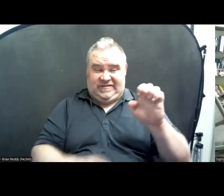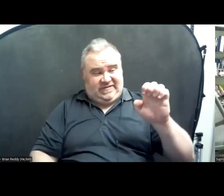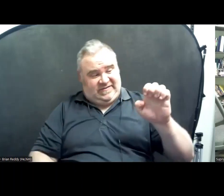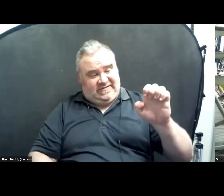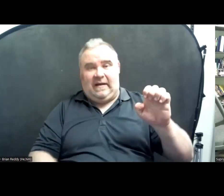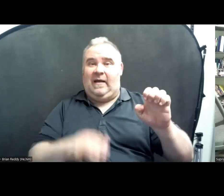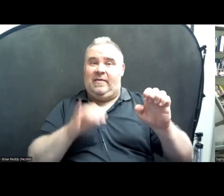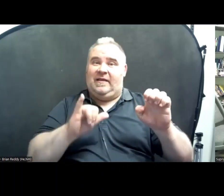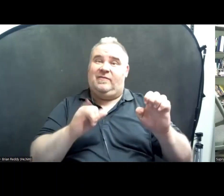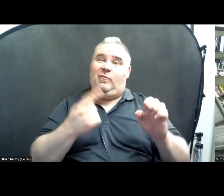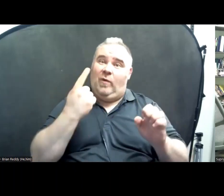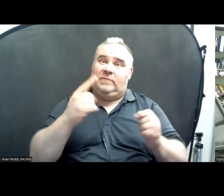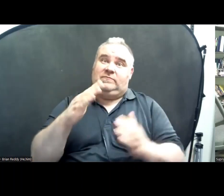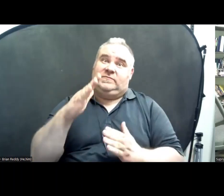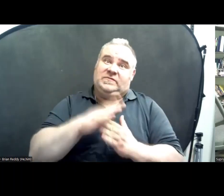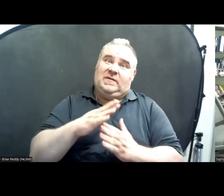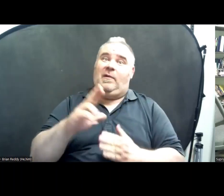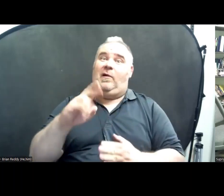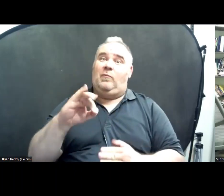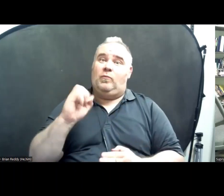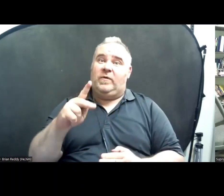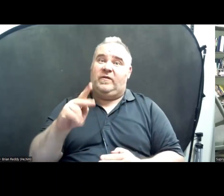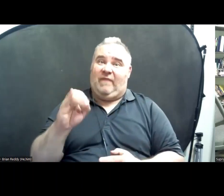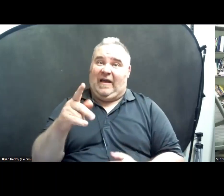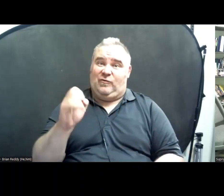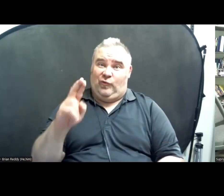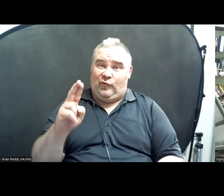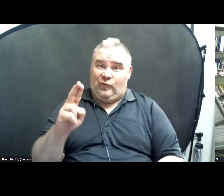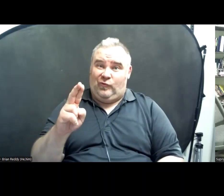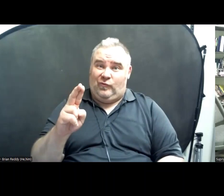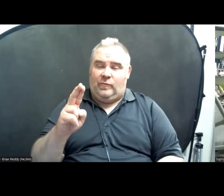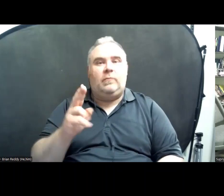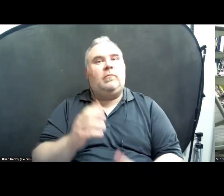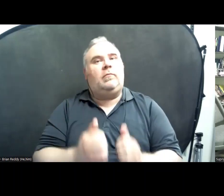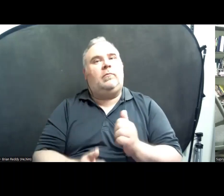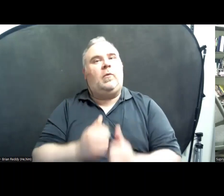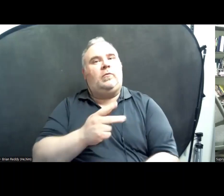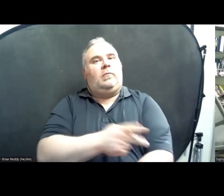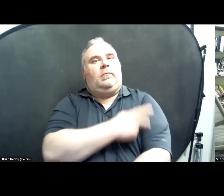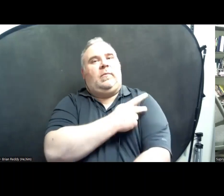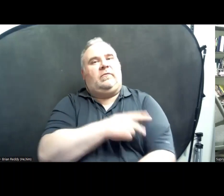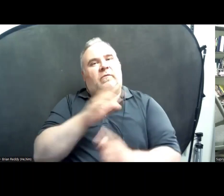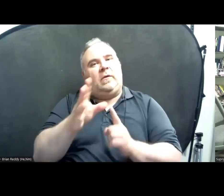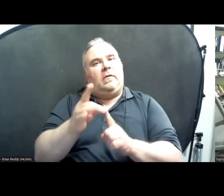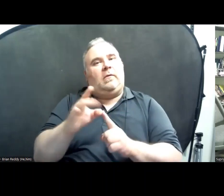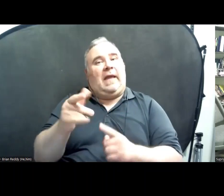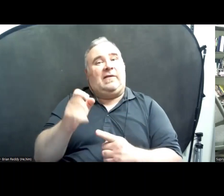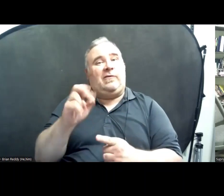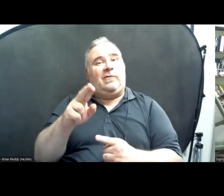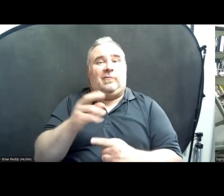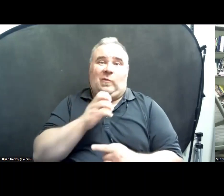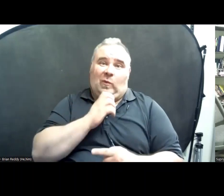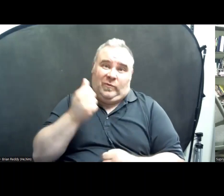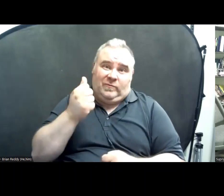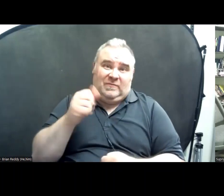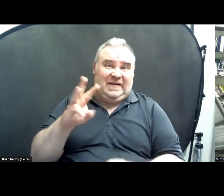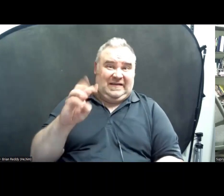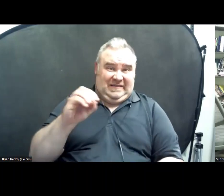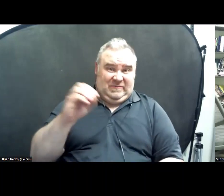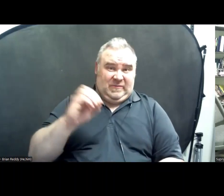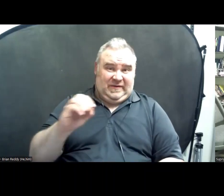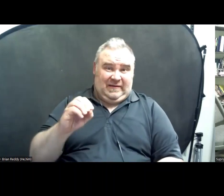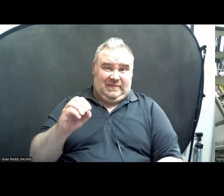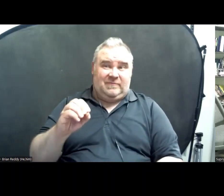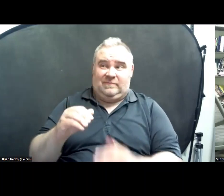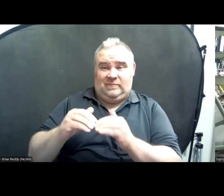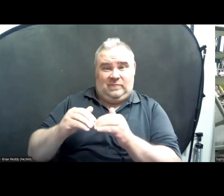risk factor for cancer. What that means is that the majority of patients with cancer are older. 60% of patients with cancer